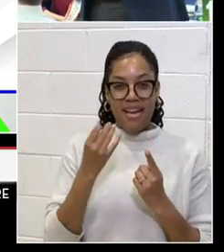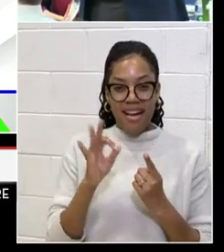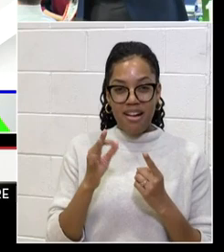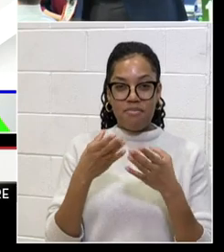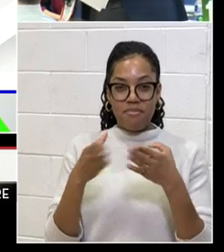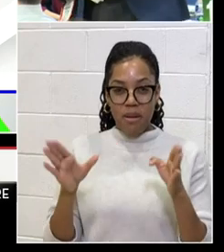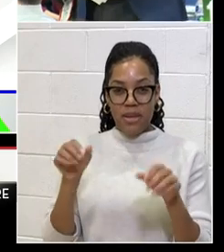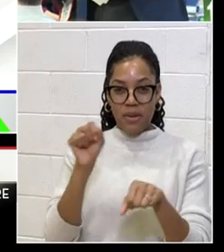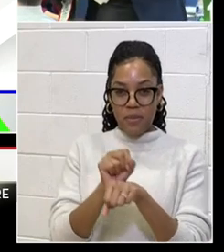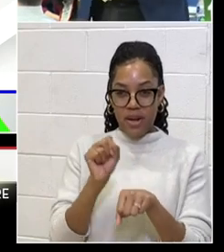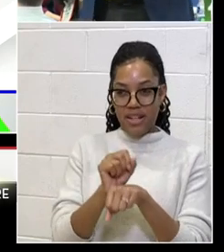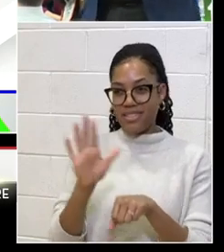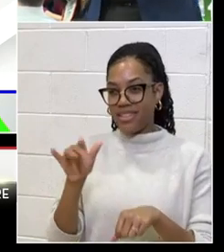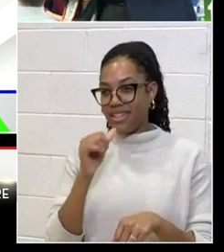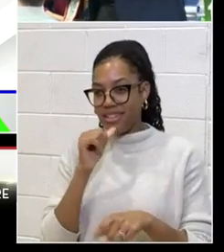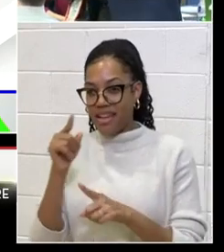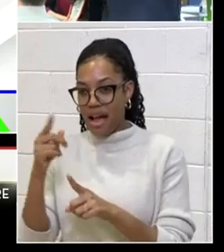Feeny.